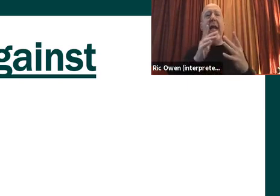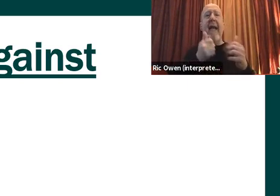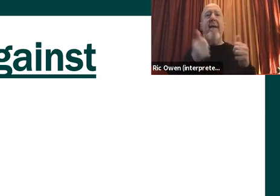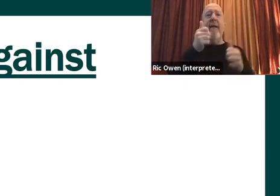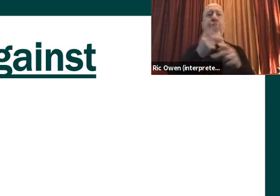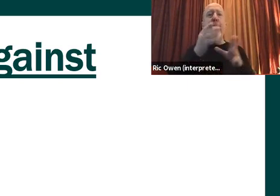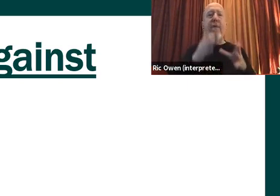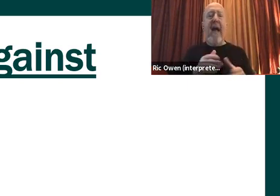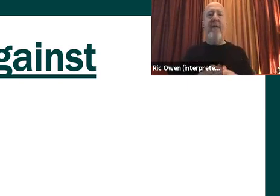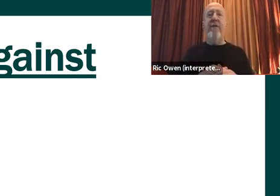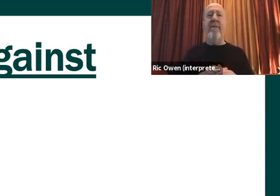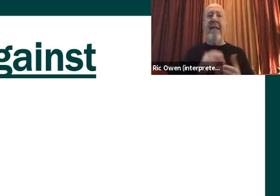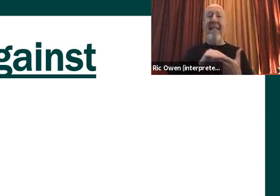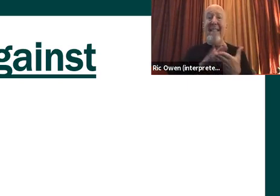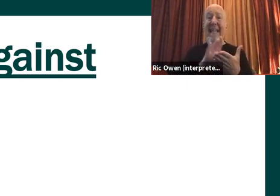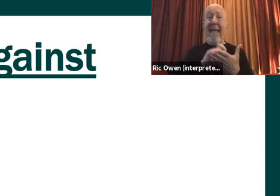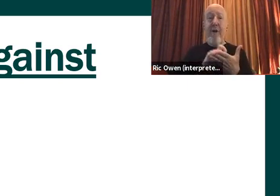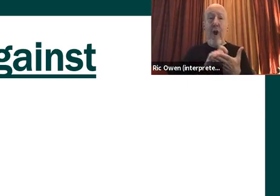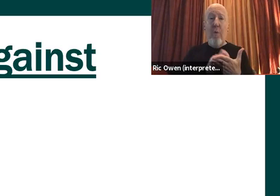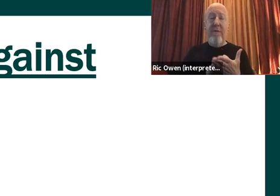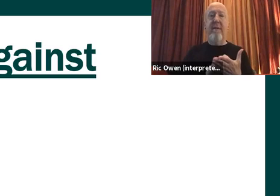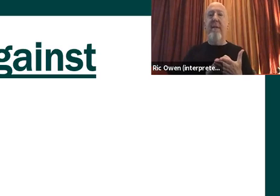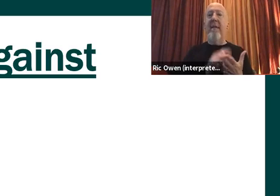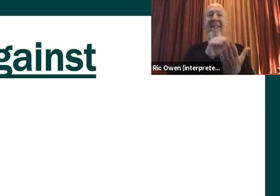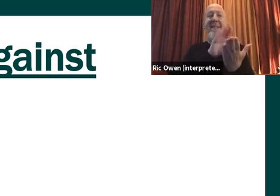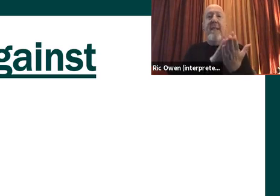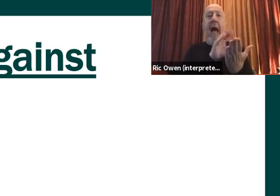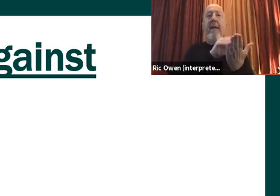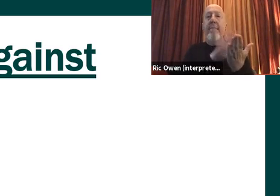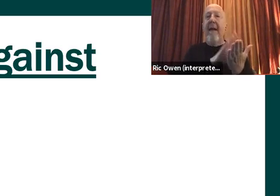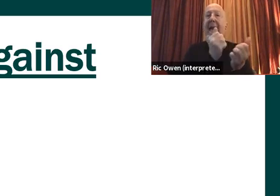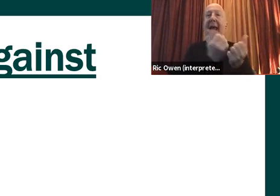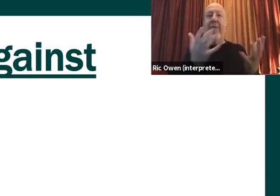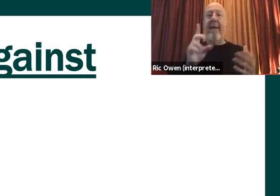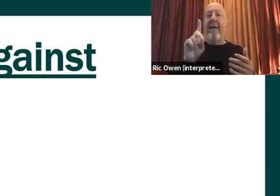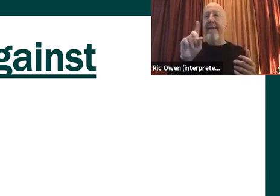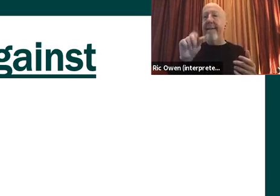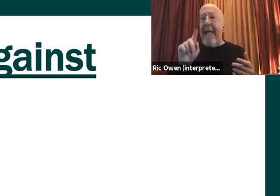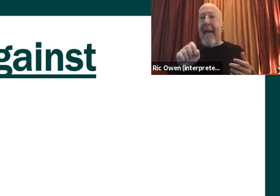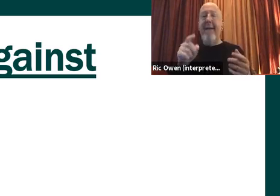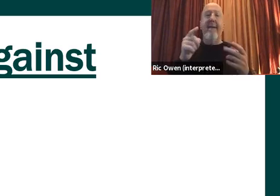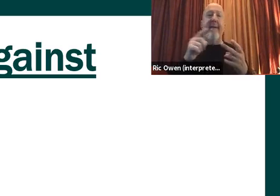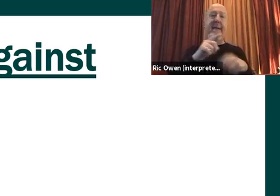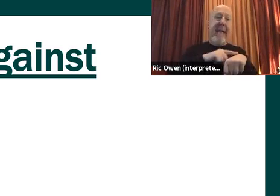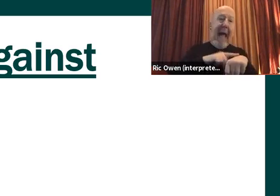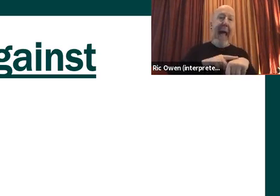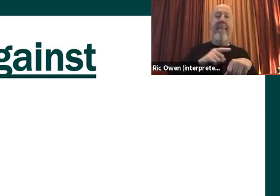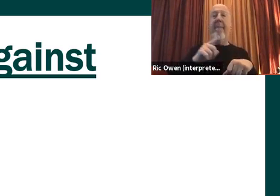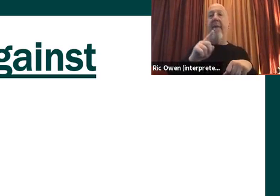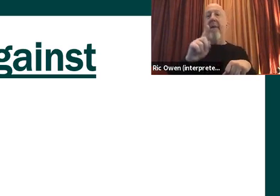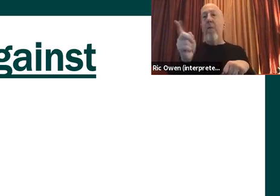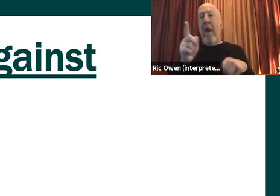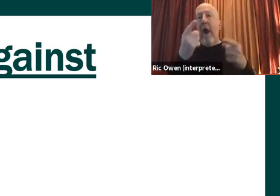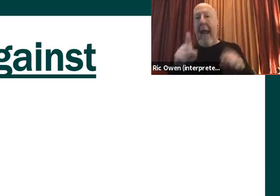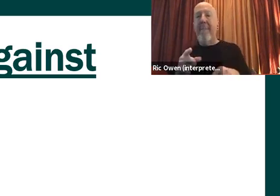notes. What's really important, document everything. The date, the time, the place, what happened, who